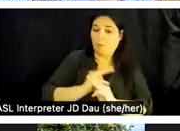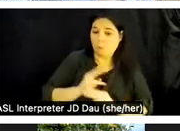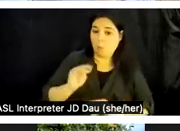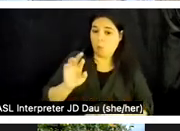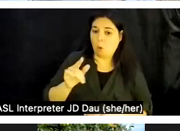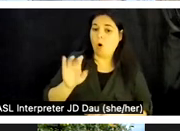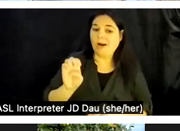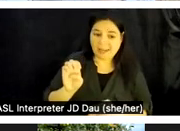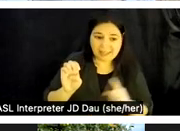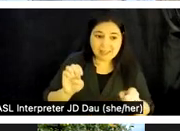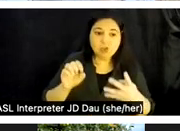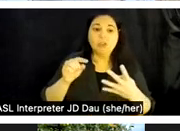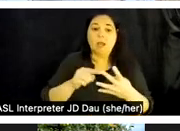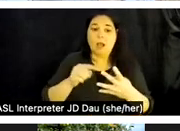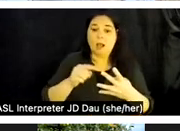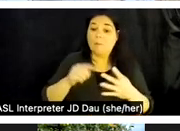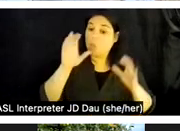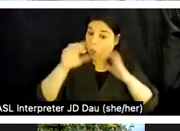seeking housing assistance